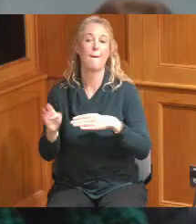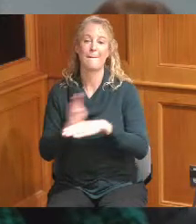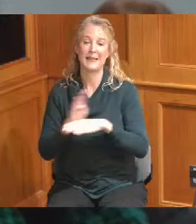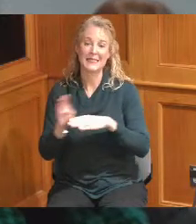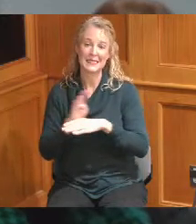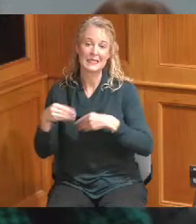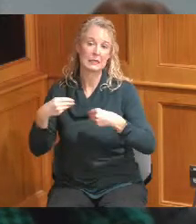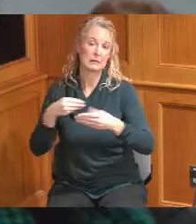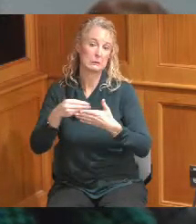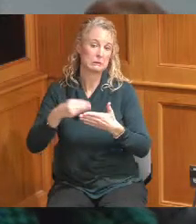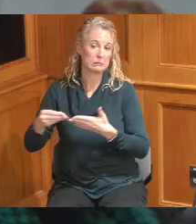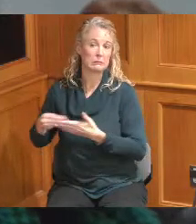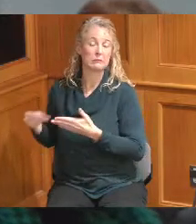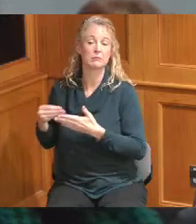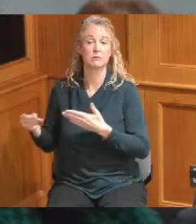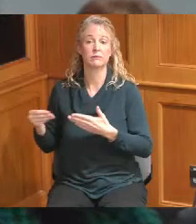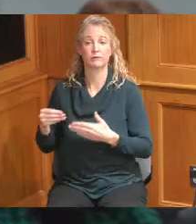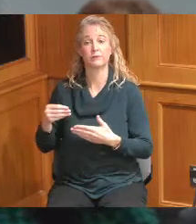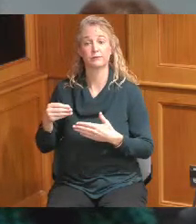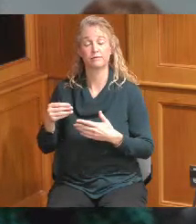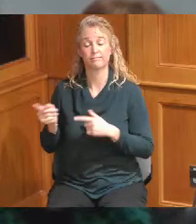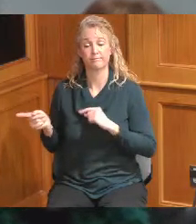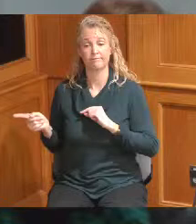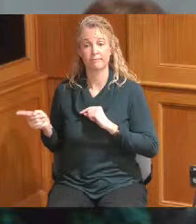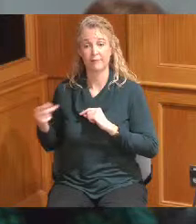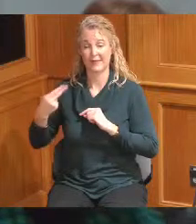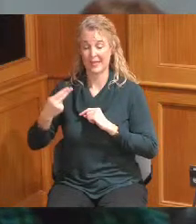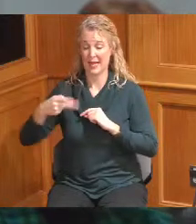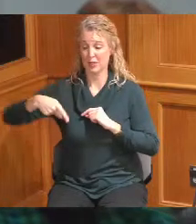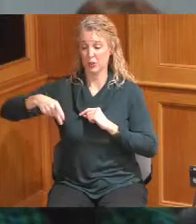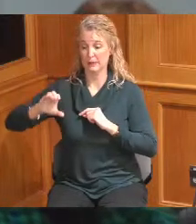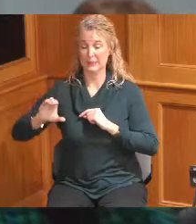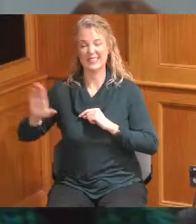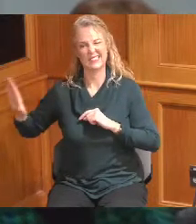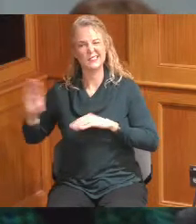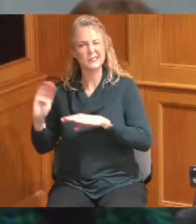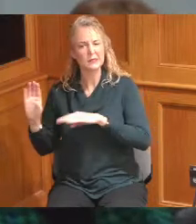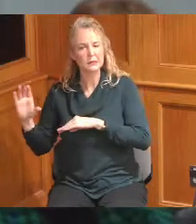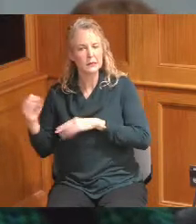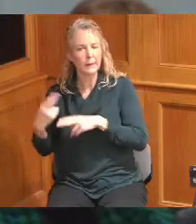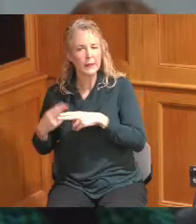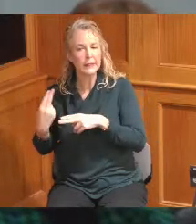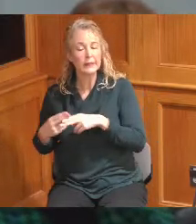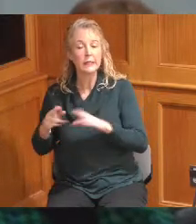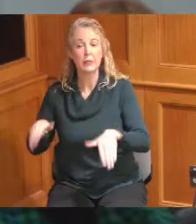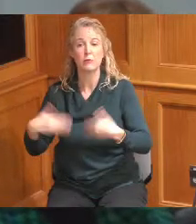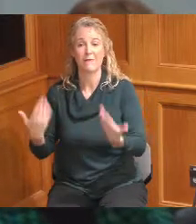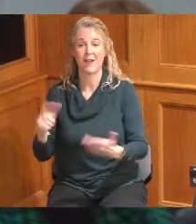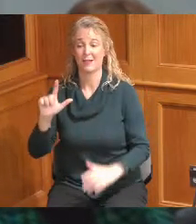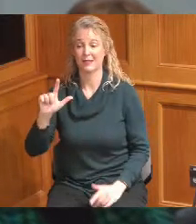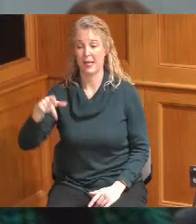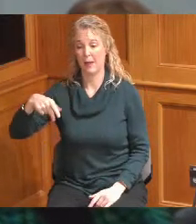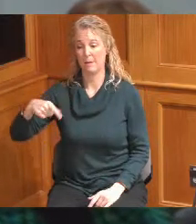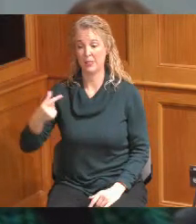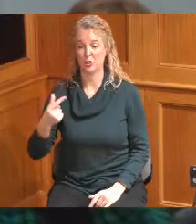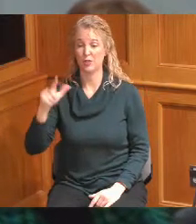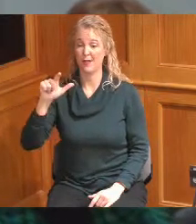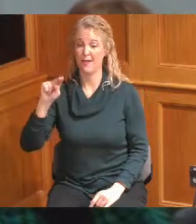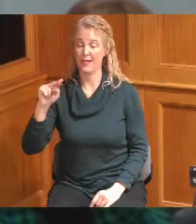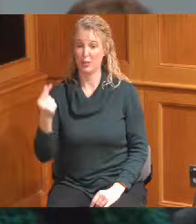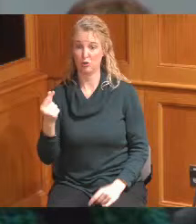retail purchases at wholesale process. HPC also provides LPG,